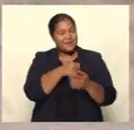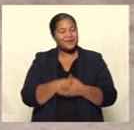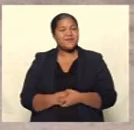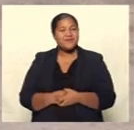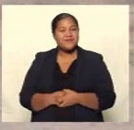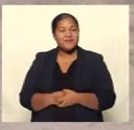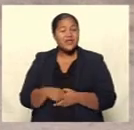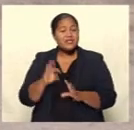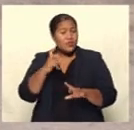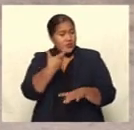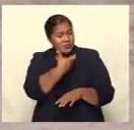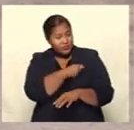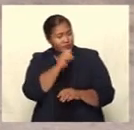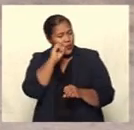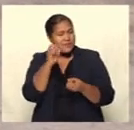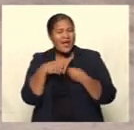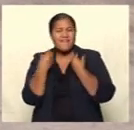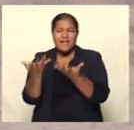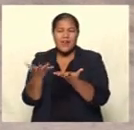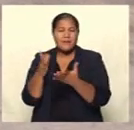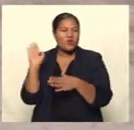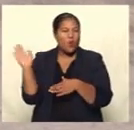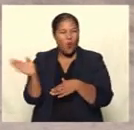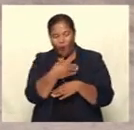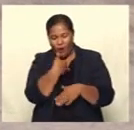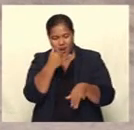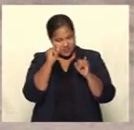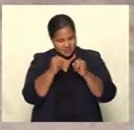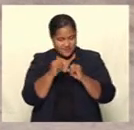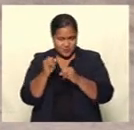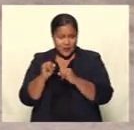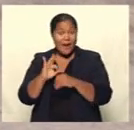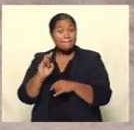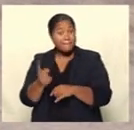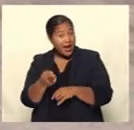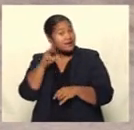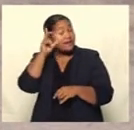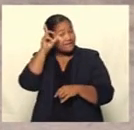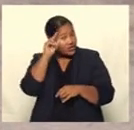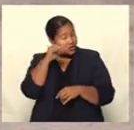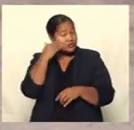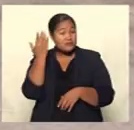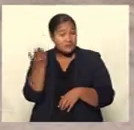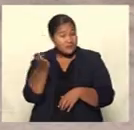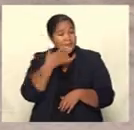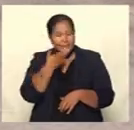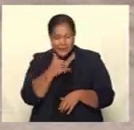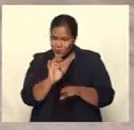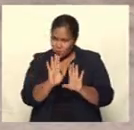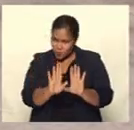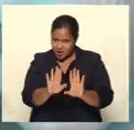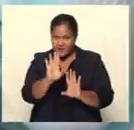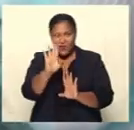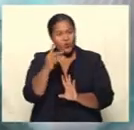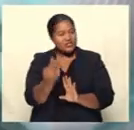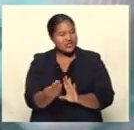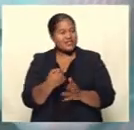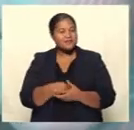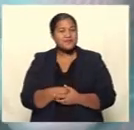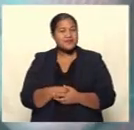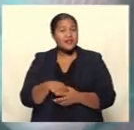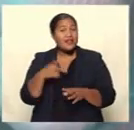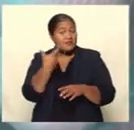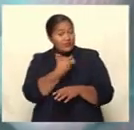The vaccine will be made available to all eligible individuals, but Fijians have been urged to wait their turn. The vaccination drive